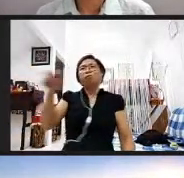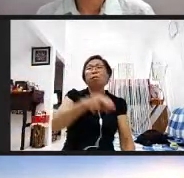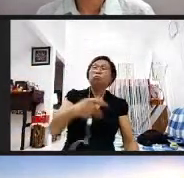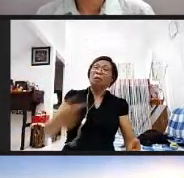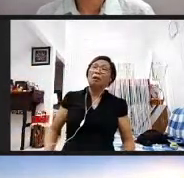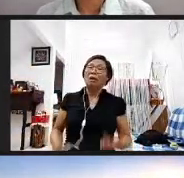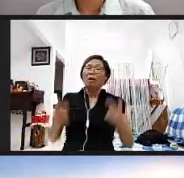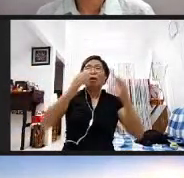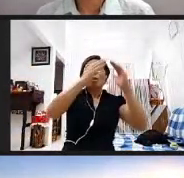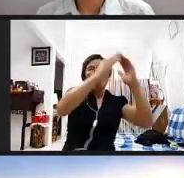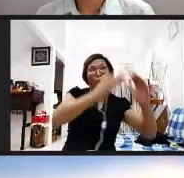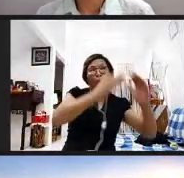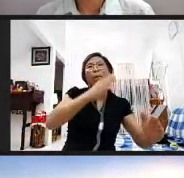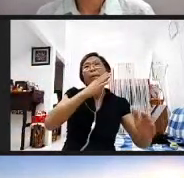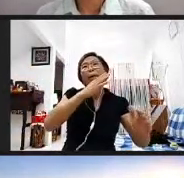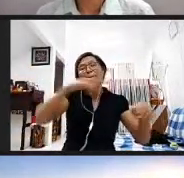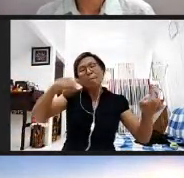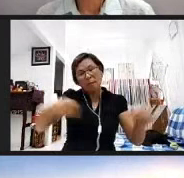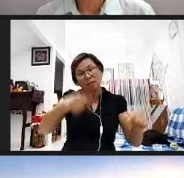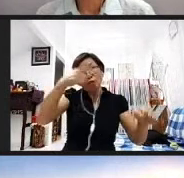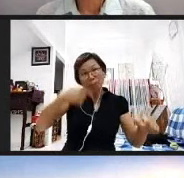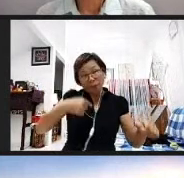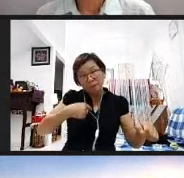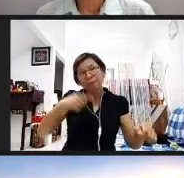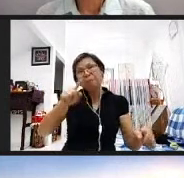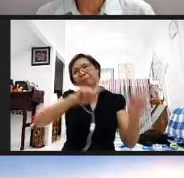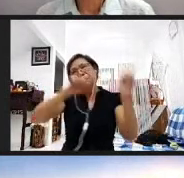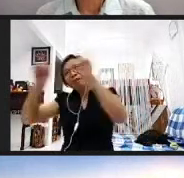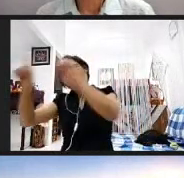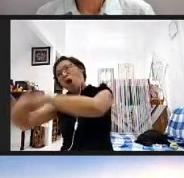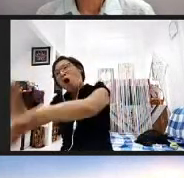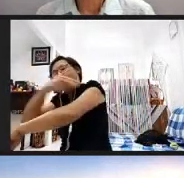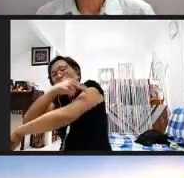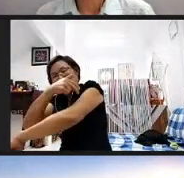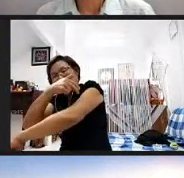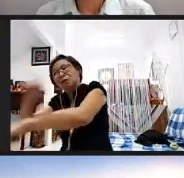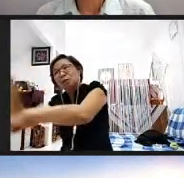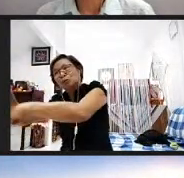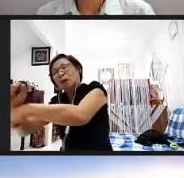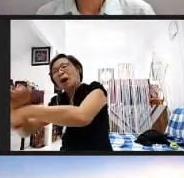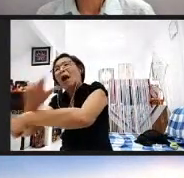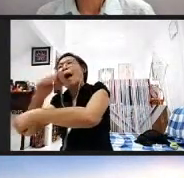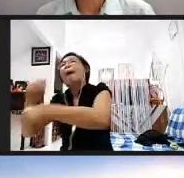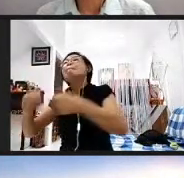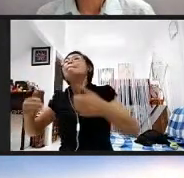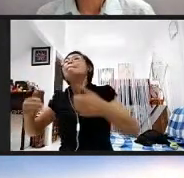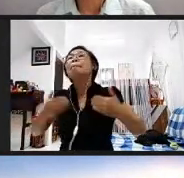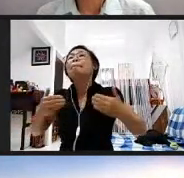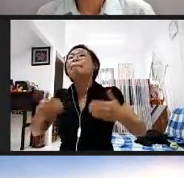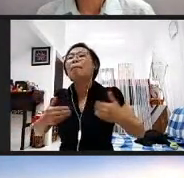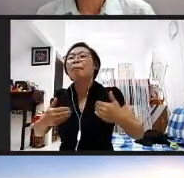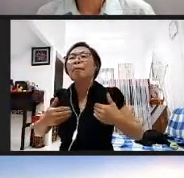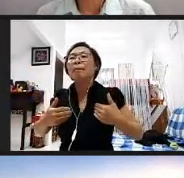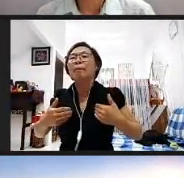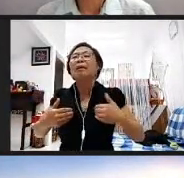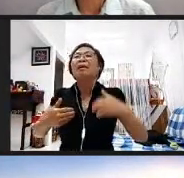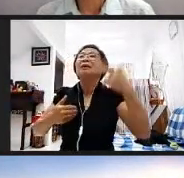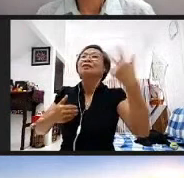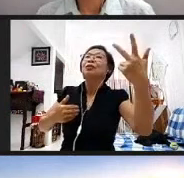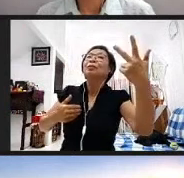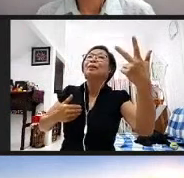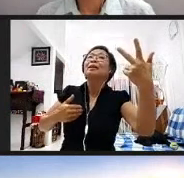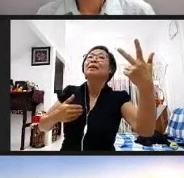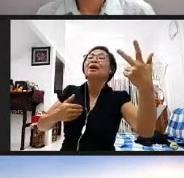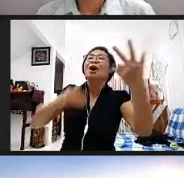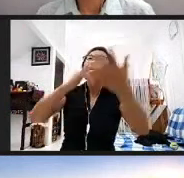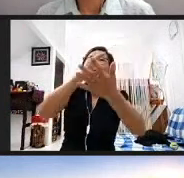home I have my mom to cook for me. Yeah. I'm also very grateful that I have the triple gem, the Buddha, Dharma, and